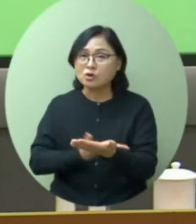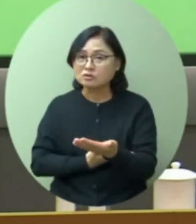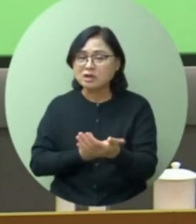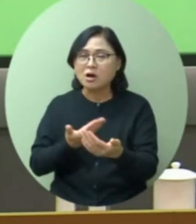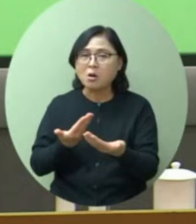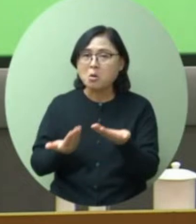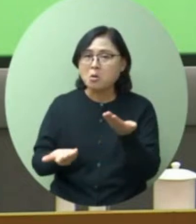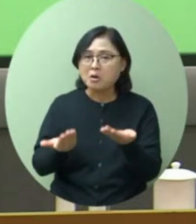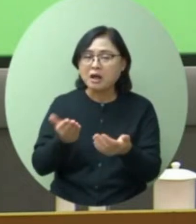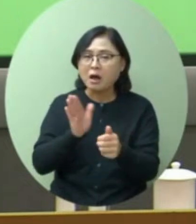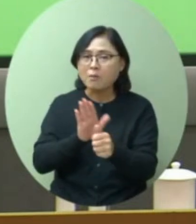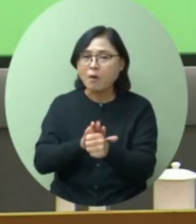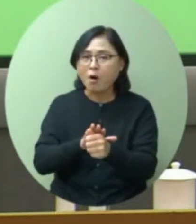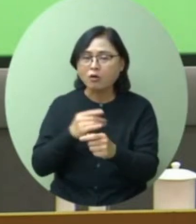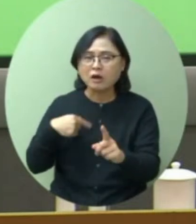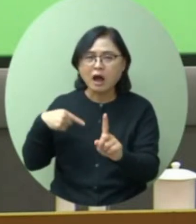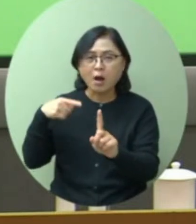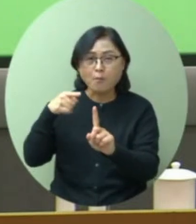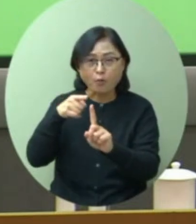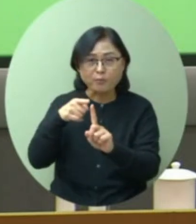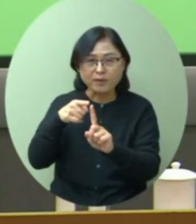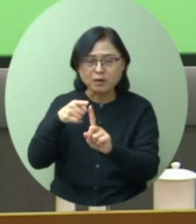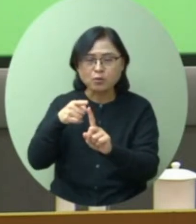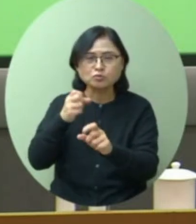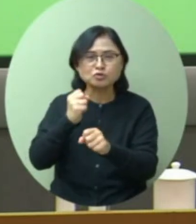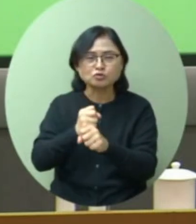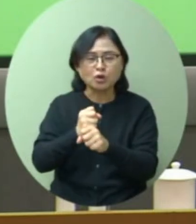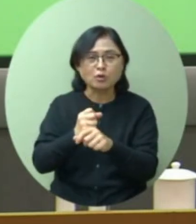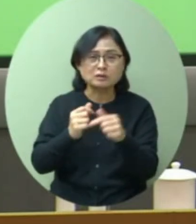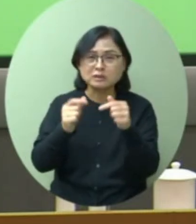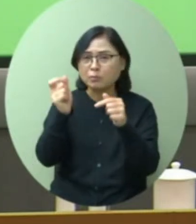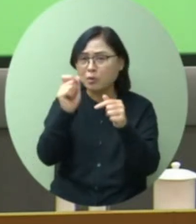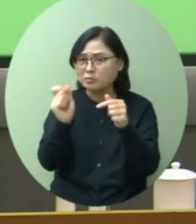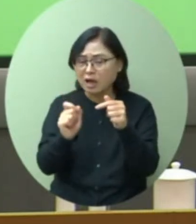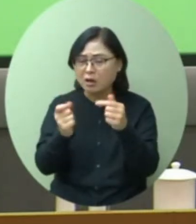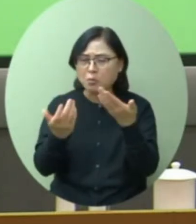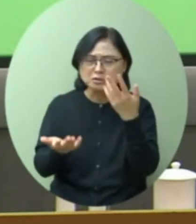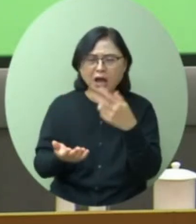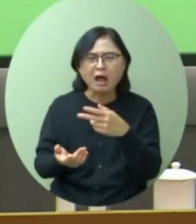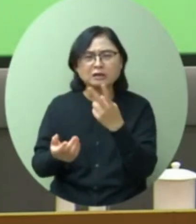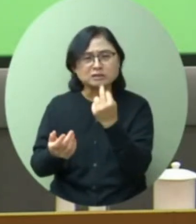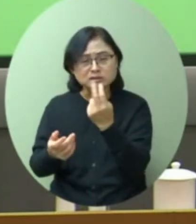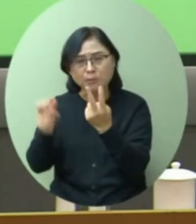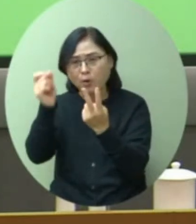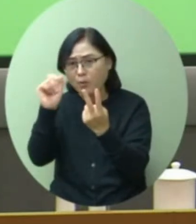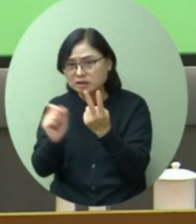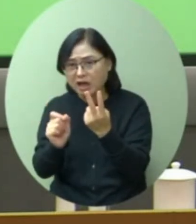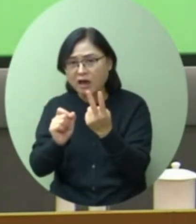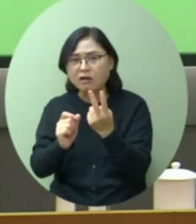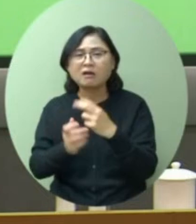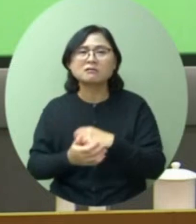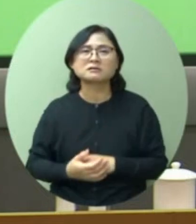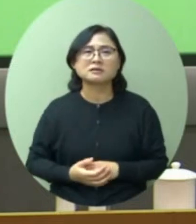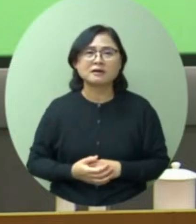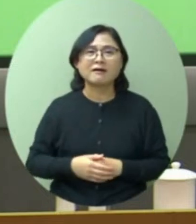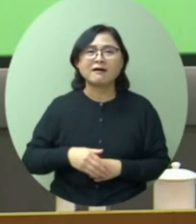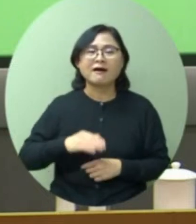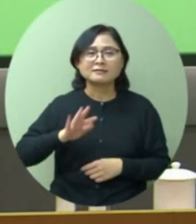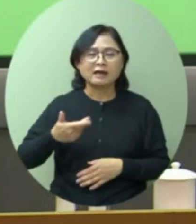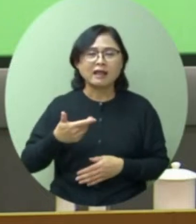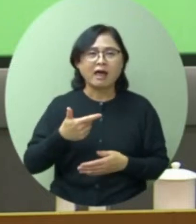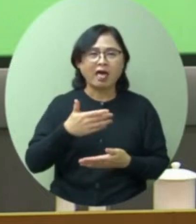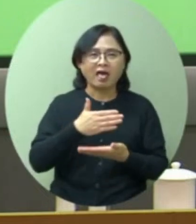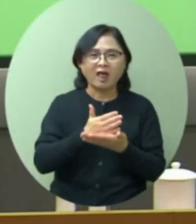Some may be at a position of 20%. So all these things work together, they create